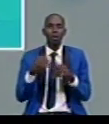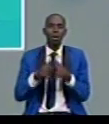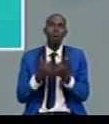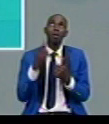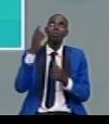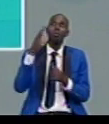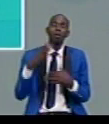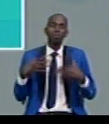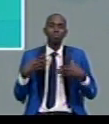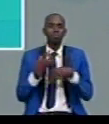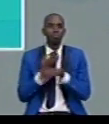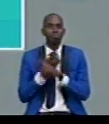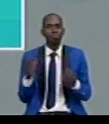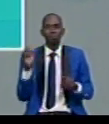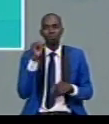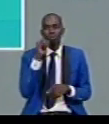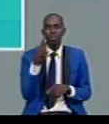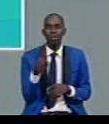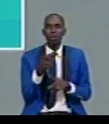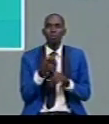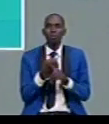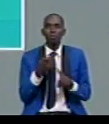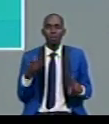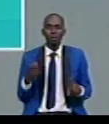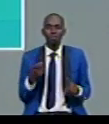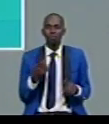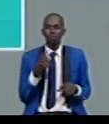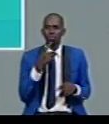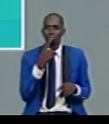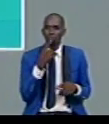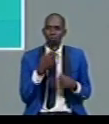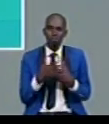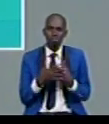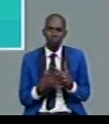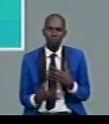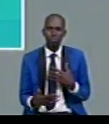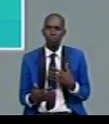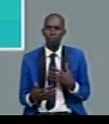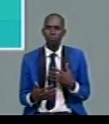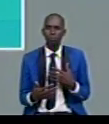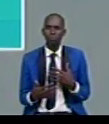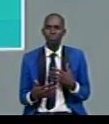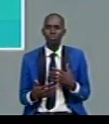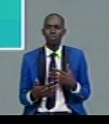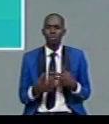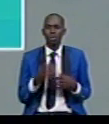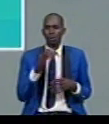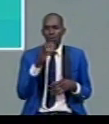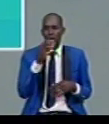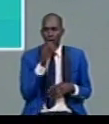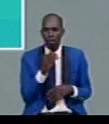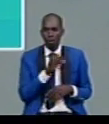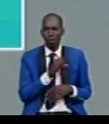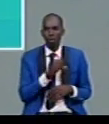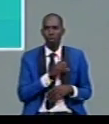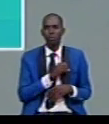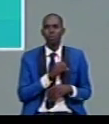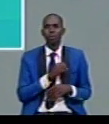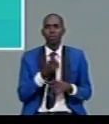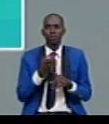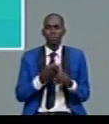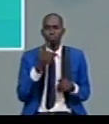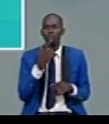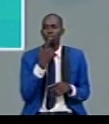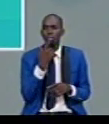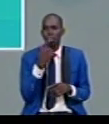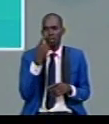blood, coughing out blood from her mouth and her nose. After the prayer of the man of God, she